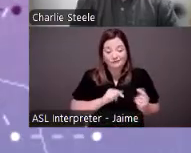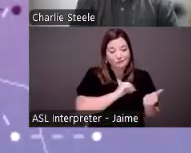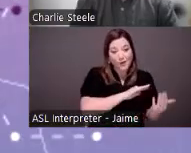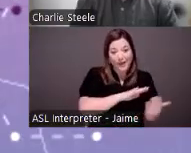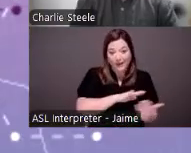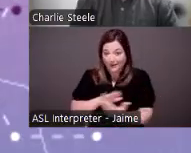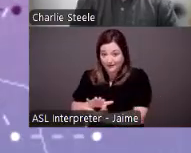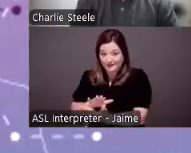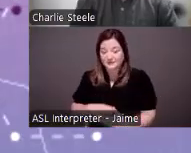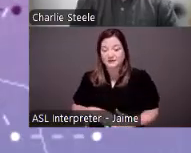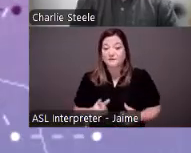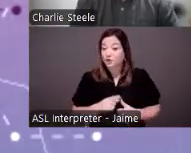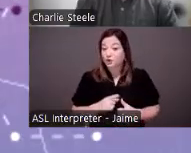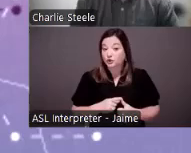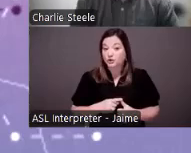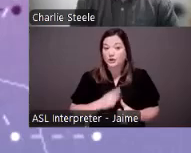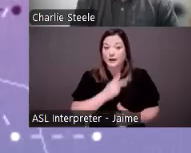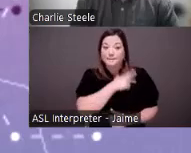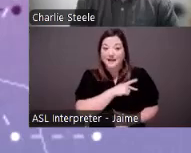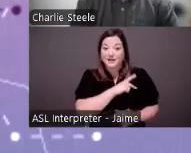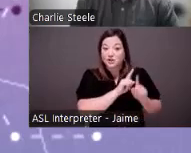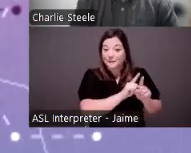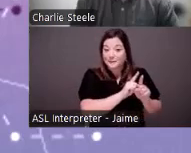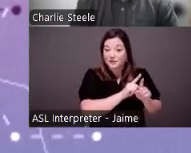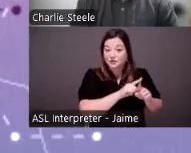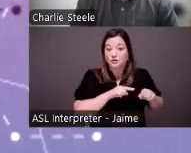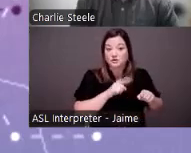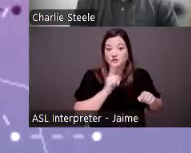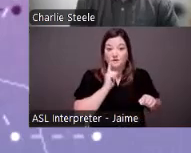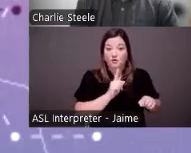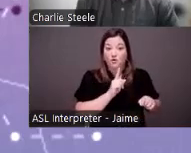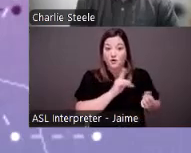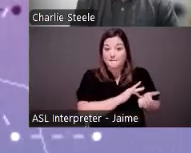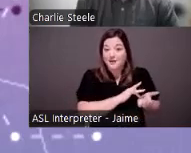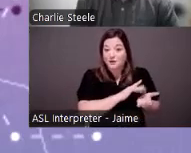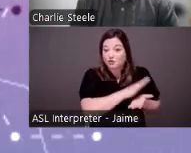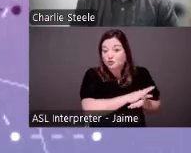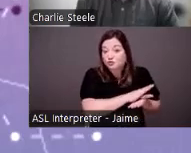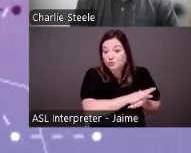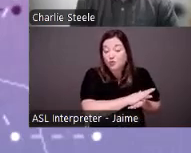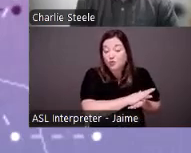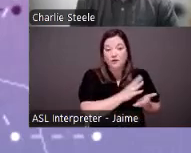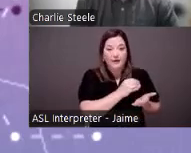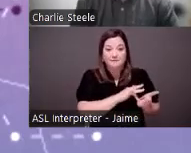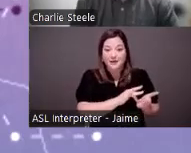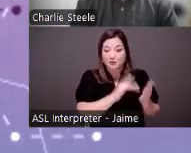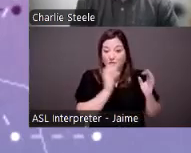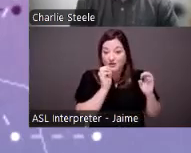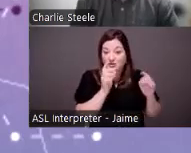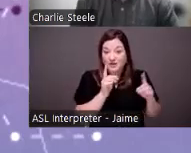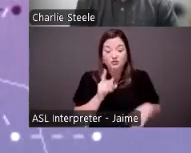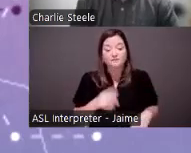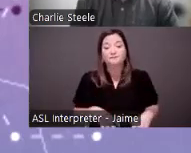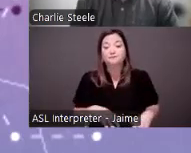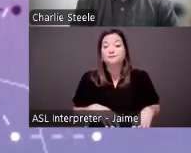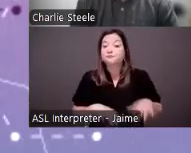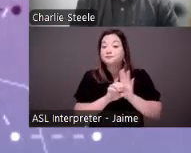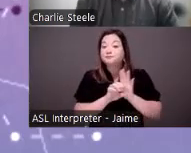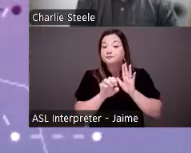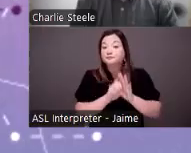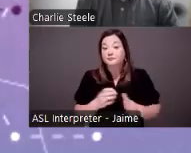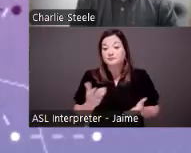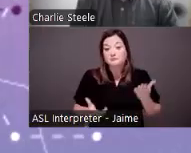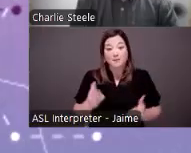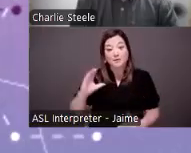for example, patient mentors in medical schools and in different medical education. So, for example, having someone like